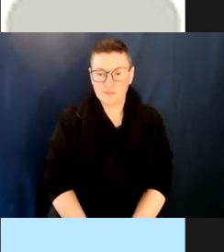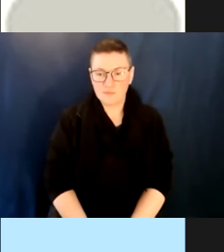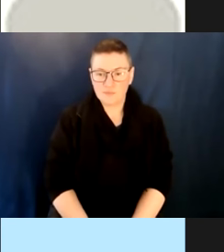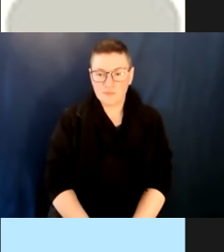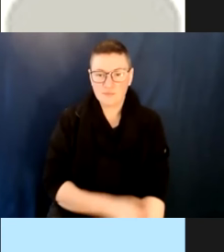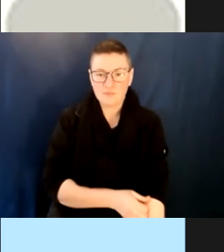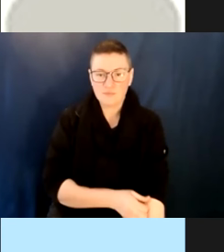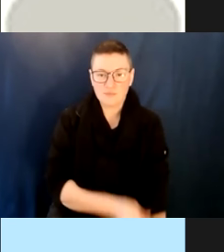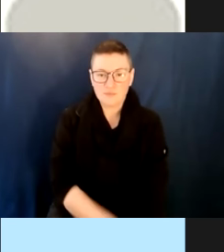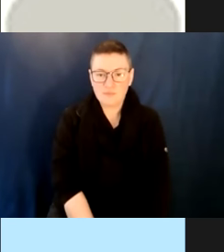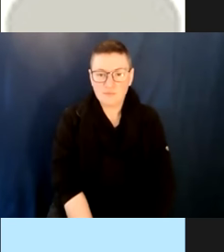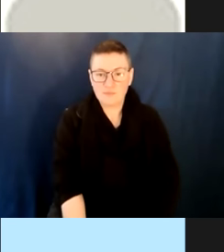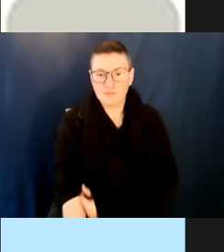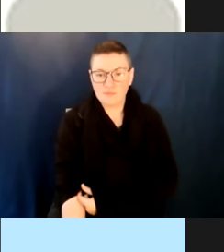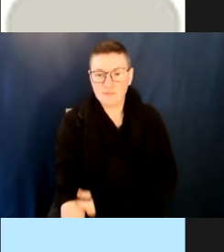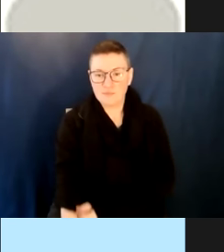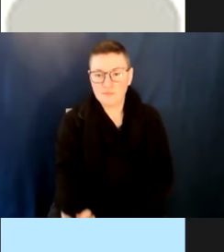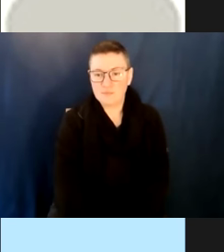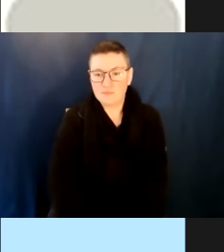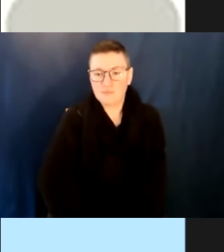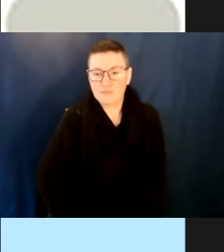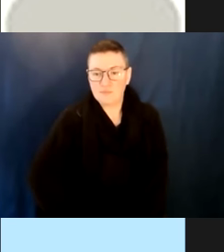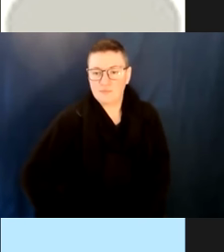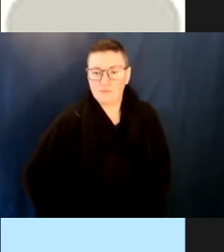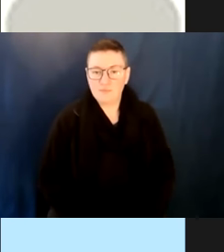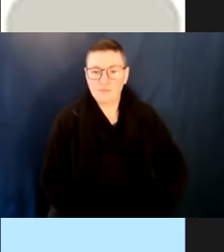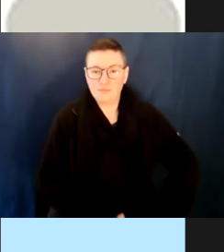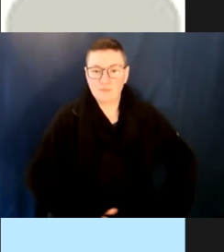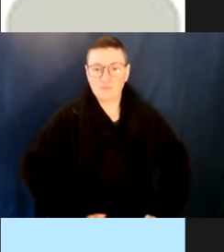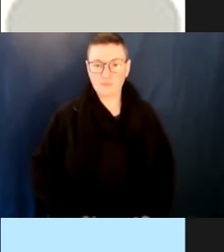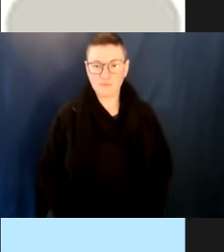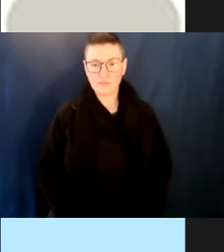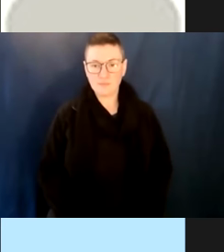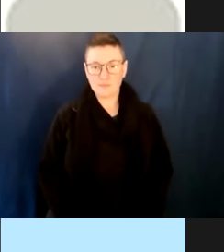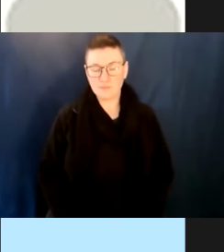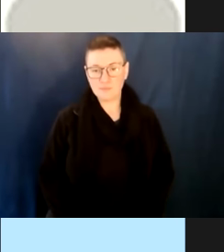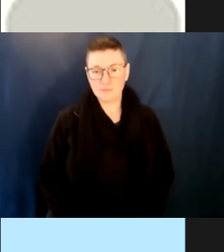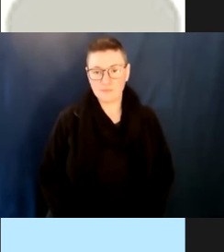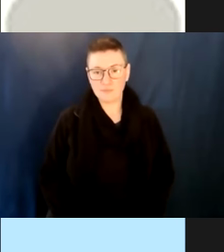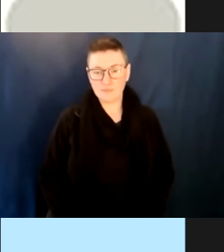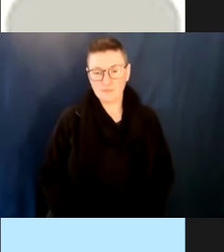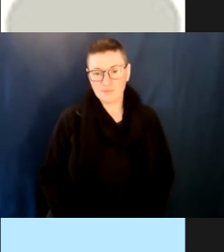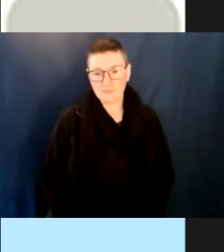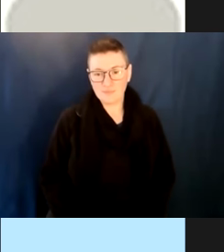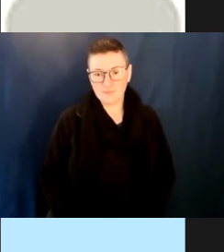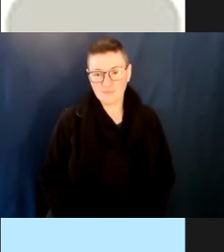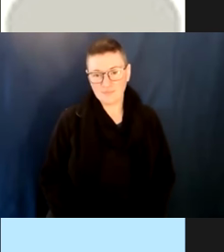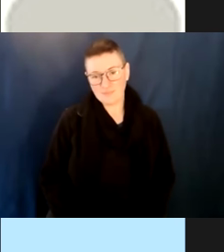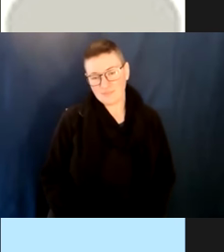lexical signs, of course, that are used. So gendered signs, or what have traditionally been gendered signs, that you